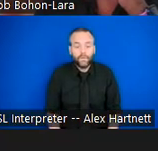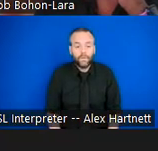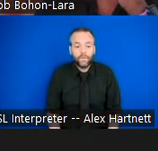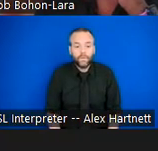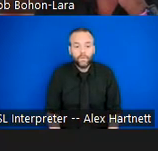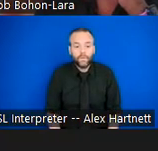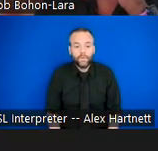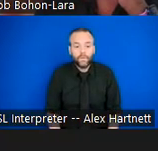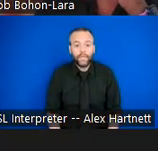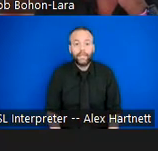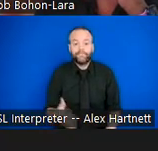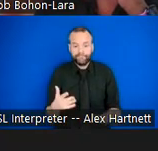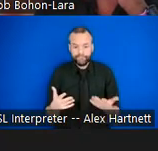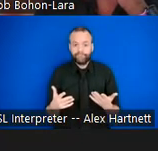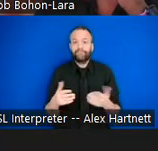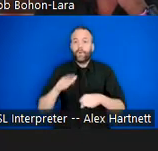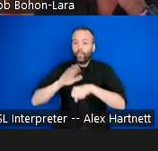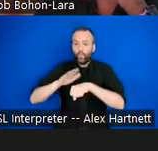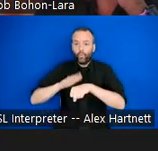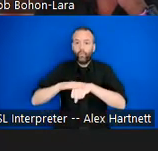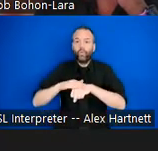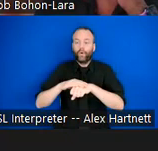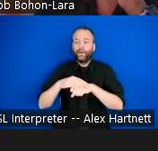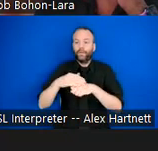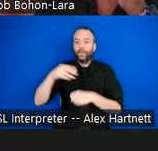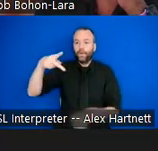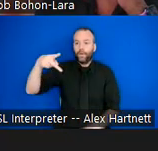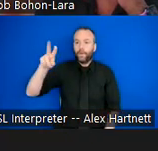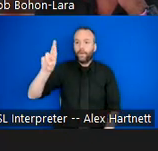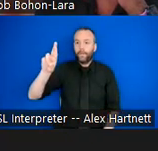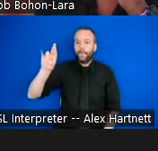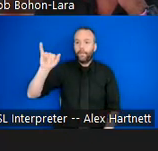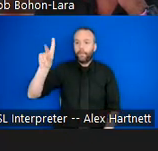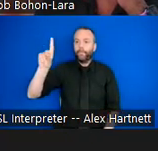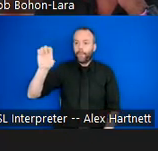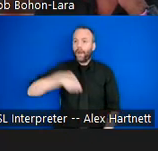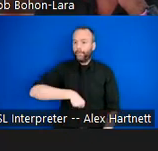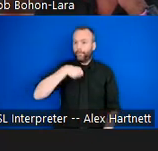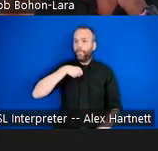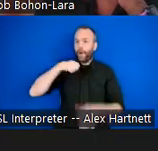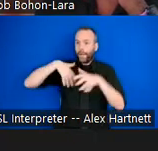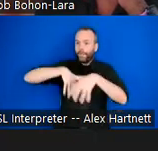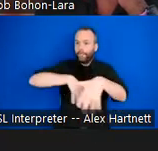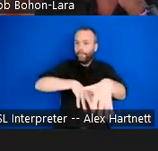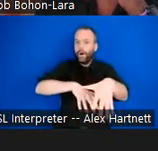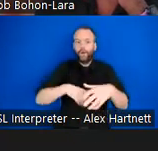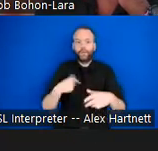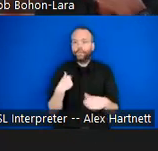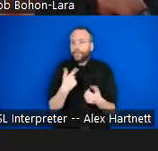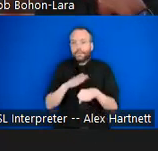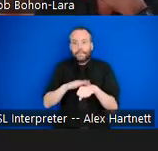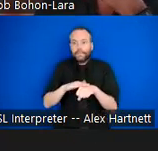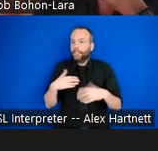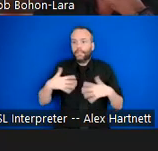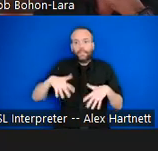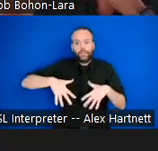of terror attacks against LGBTQ people worldwide. The FBI issued a similar warning this week. Officials want any